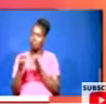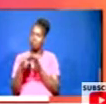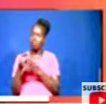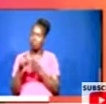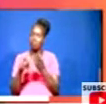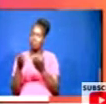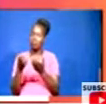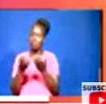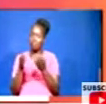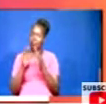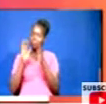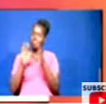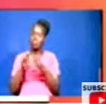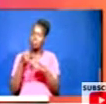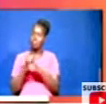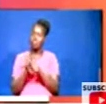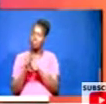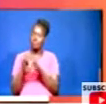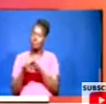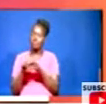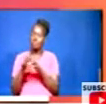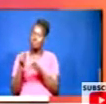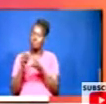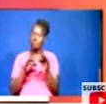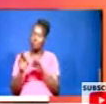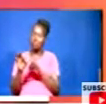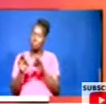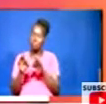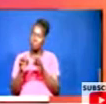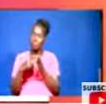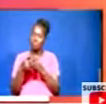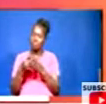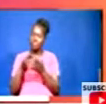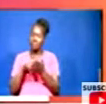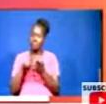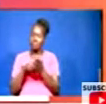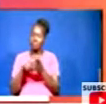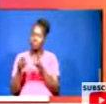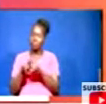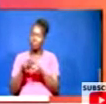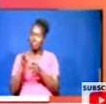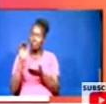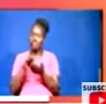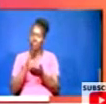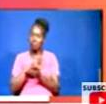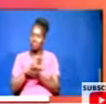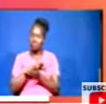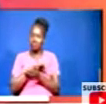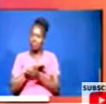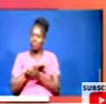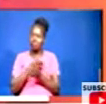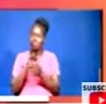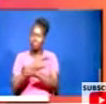to be meaningfully producing on maybe 5 acres, then it means we are also reducing earnings, we are reducing